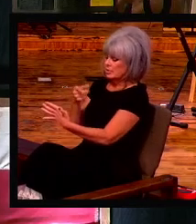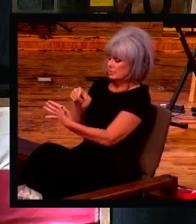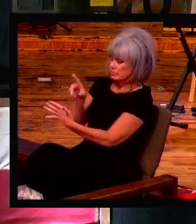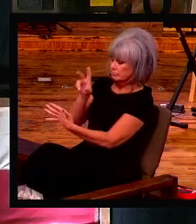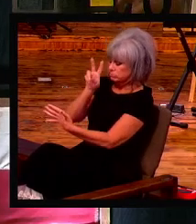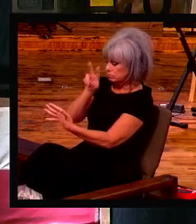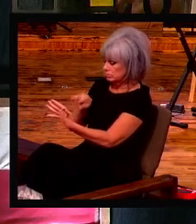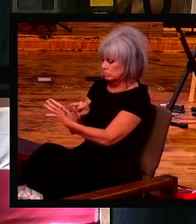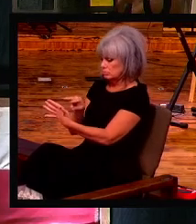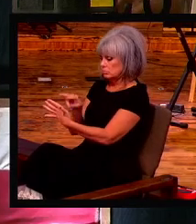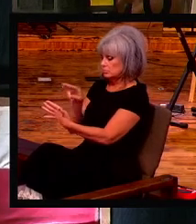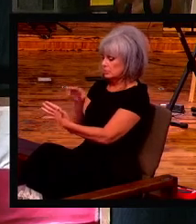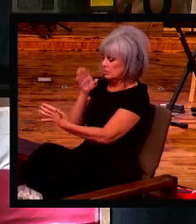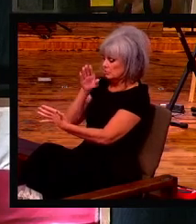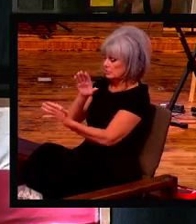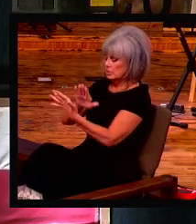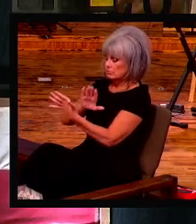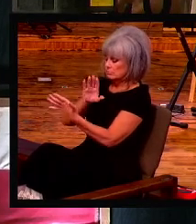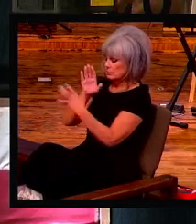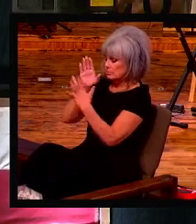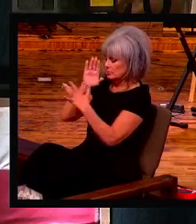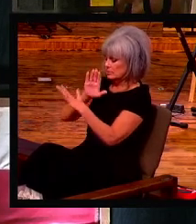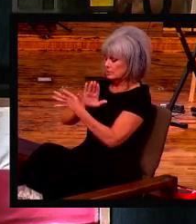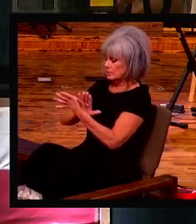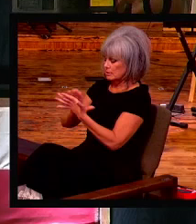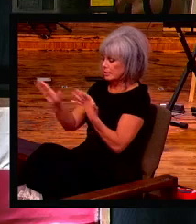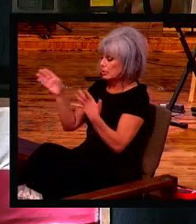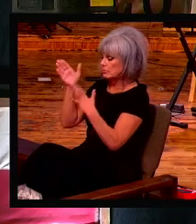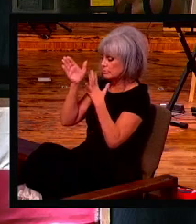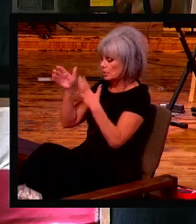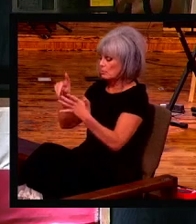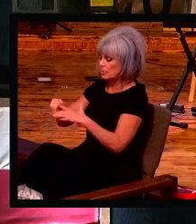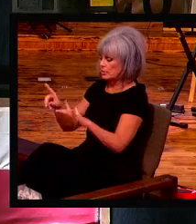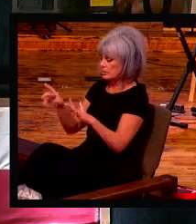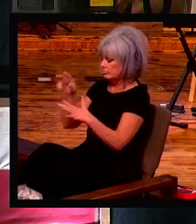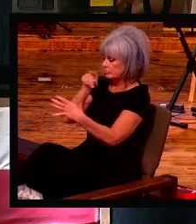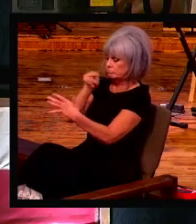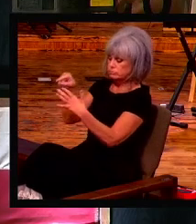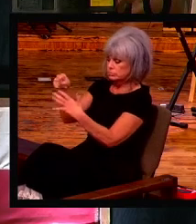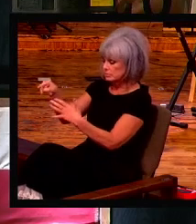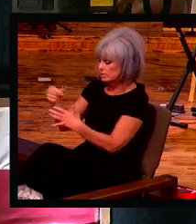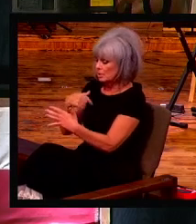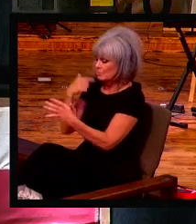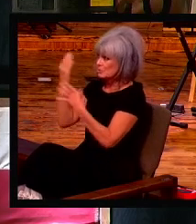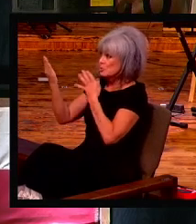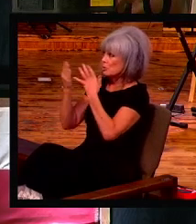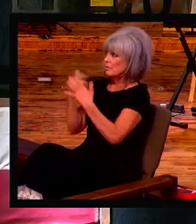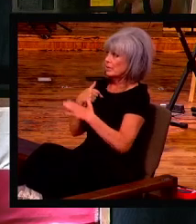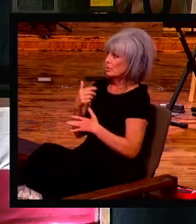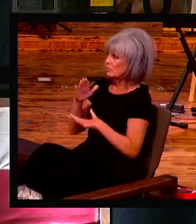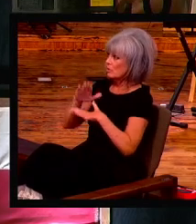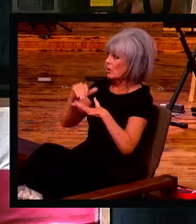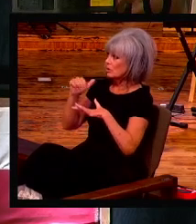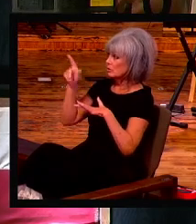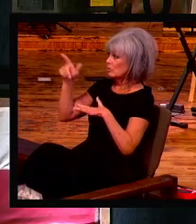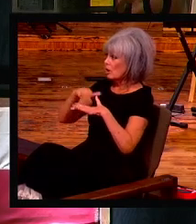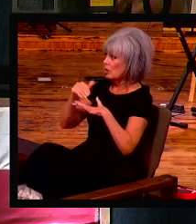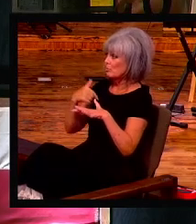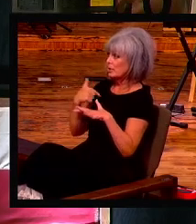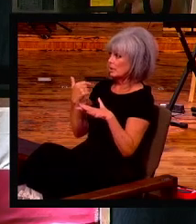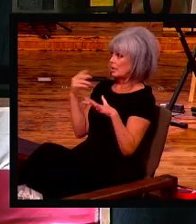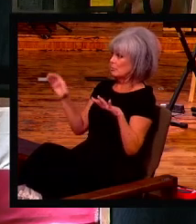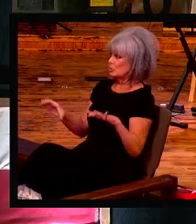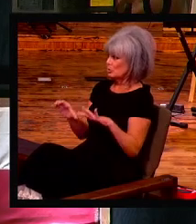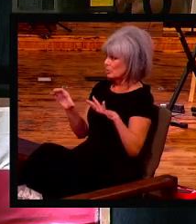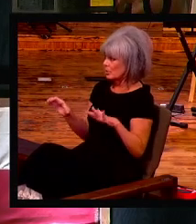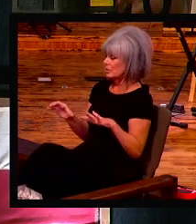disoriented. And it's like, God, how did I end up in this spot and I've been serving you and doing the things you called me to do? I want to give